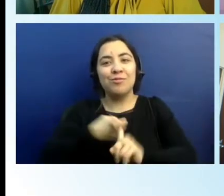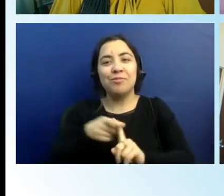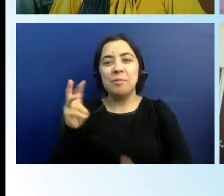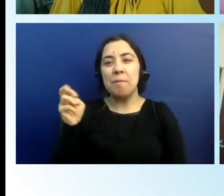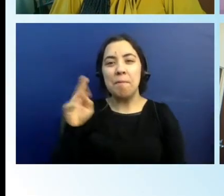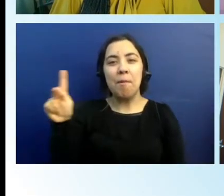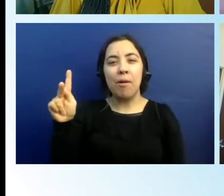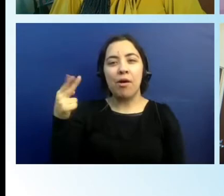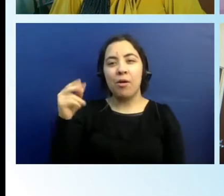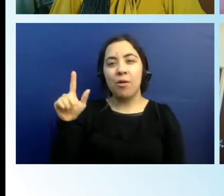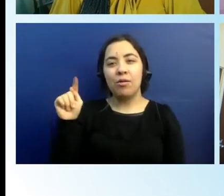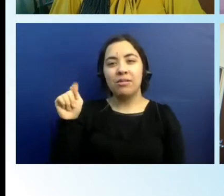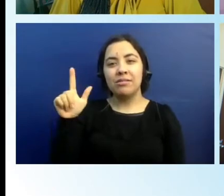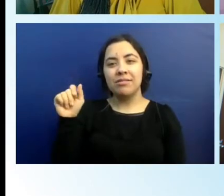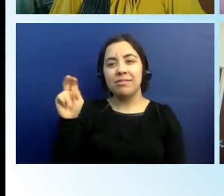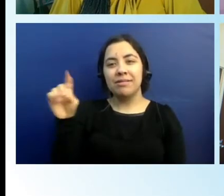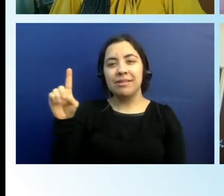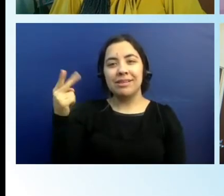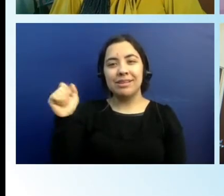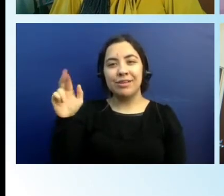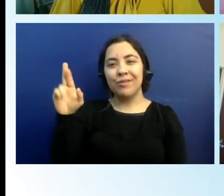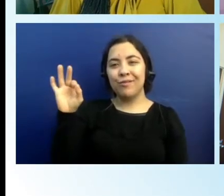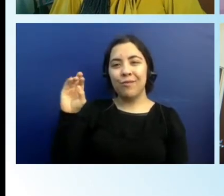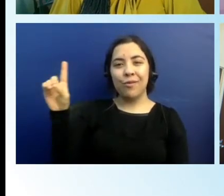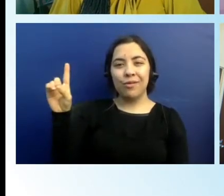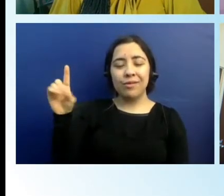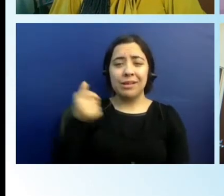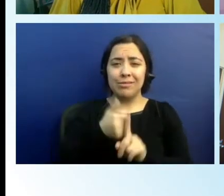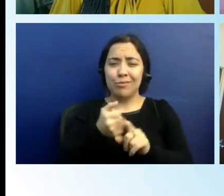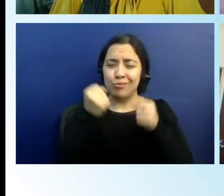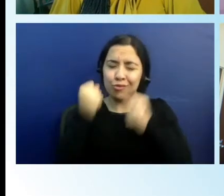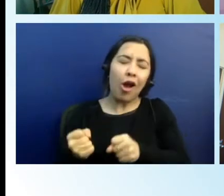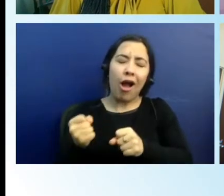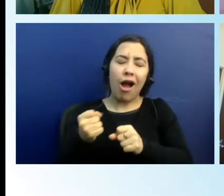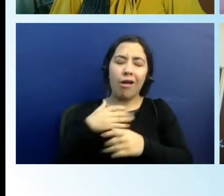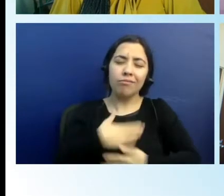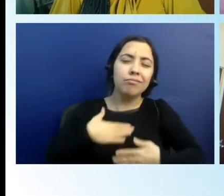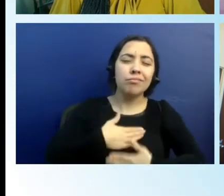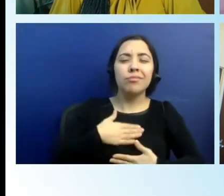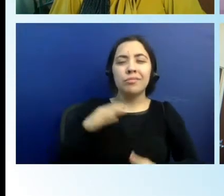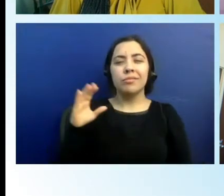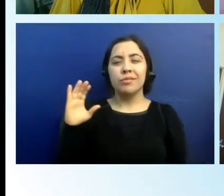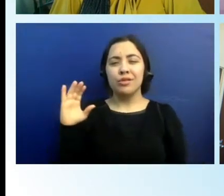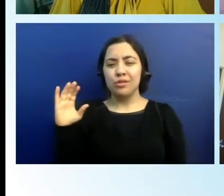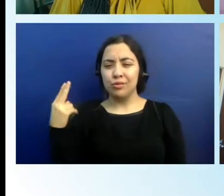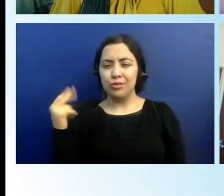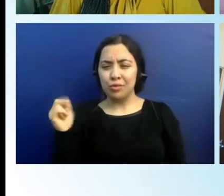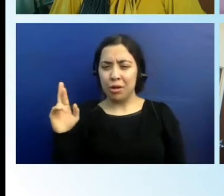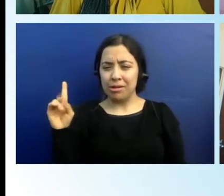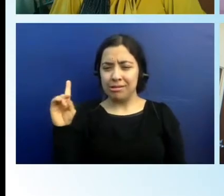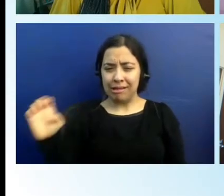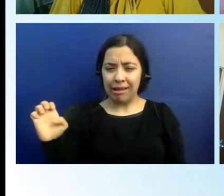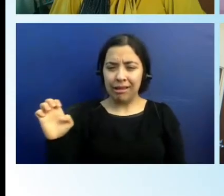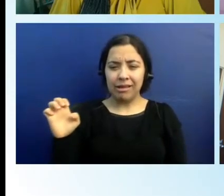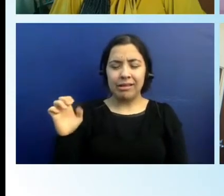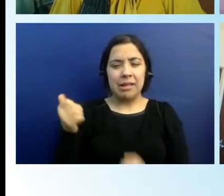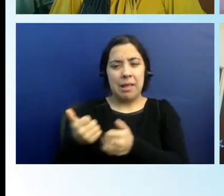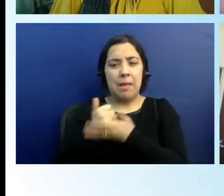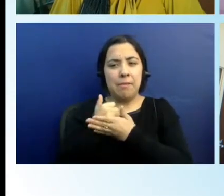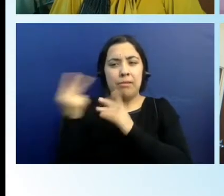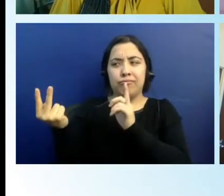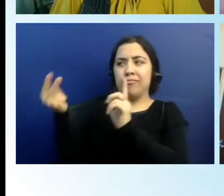Holtland Hereford, who really was a fan of Sade and really helped me see a different side of an artist who